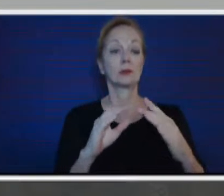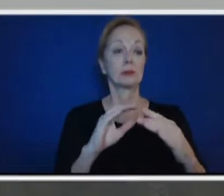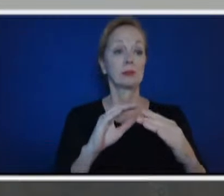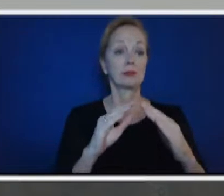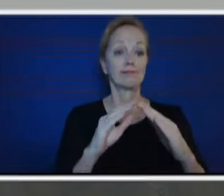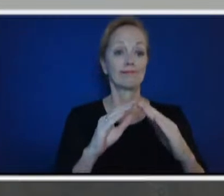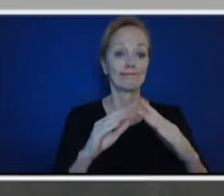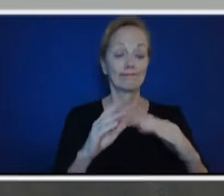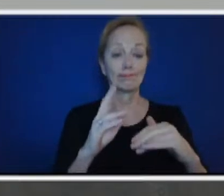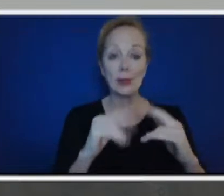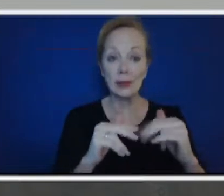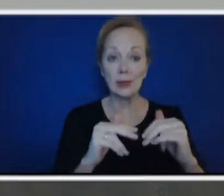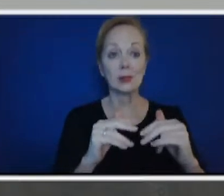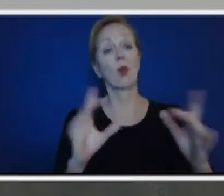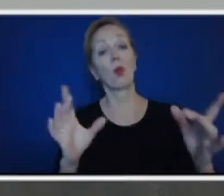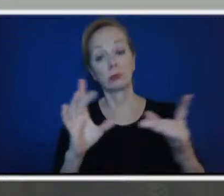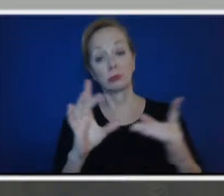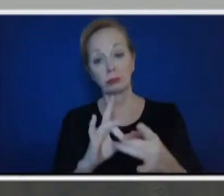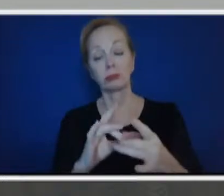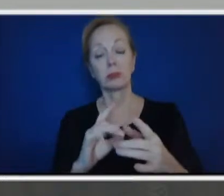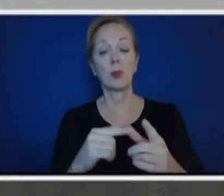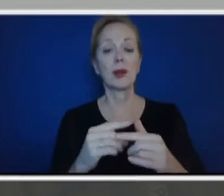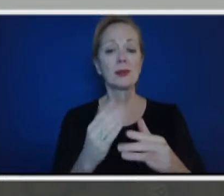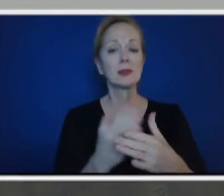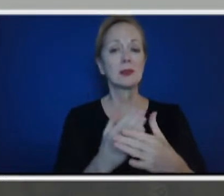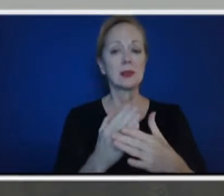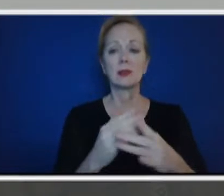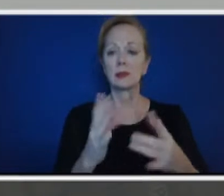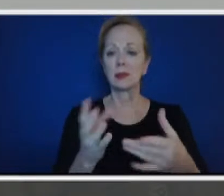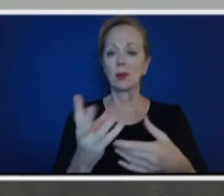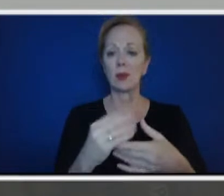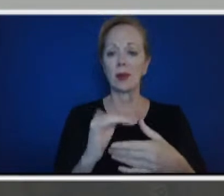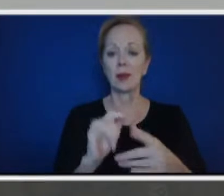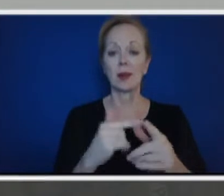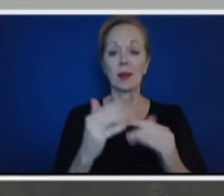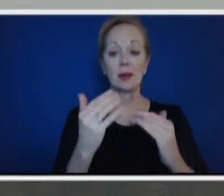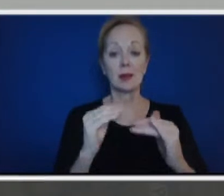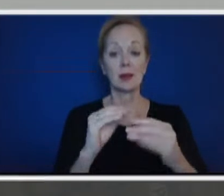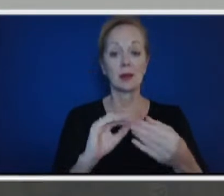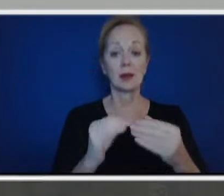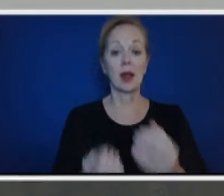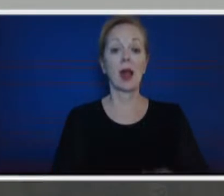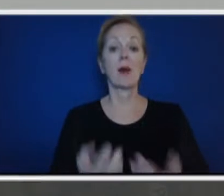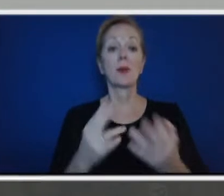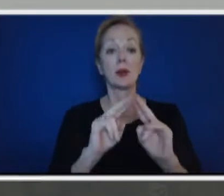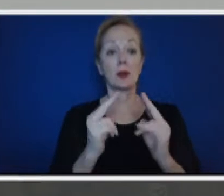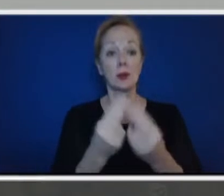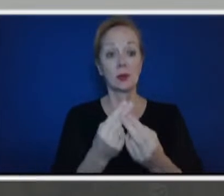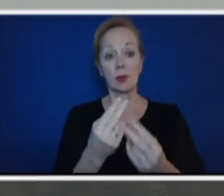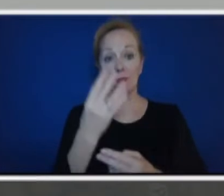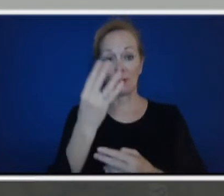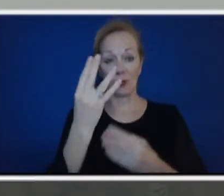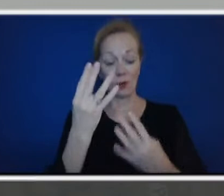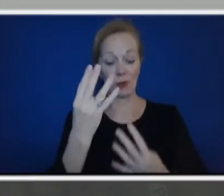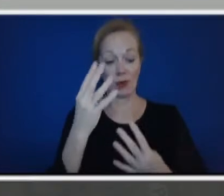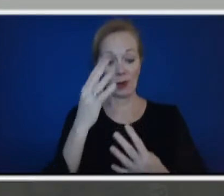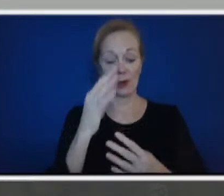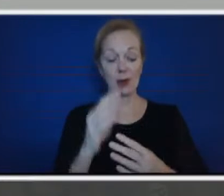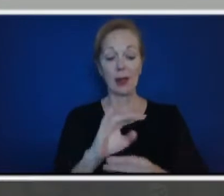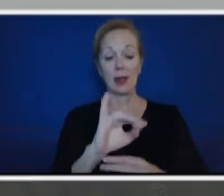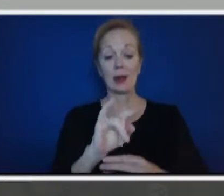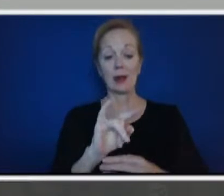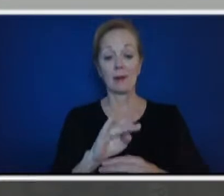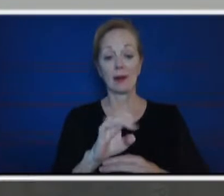innovative standards programmed into this project. It does limit the number of units to 4 per building. Those innovative standards